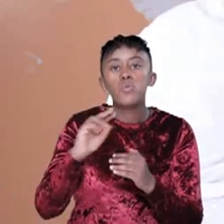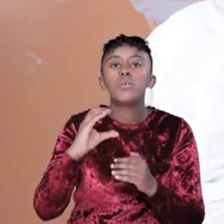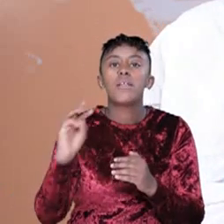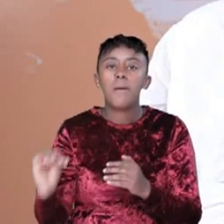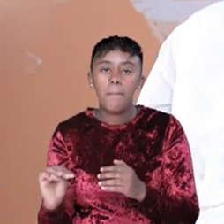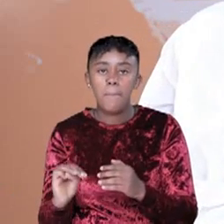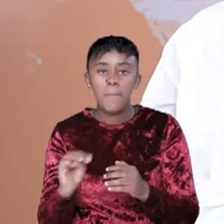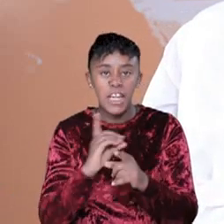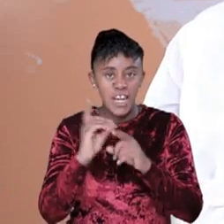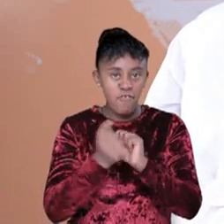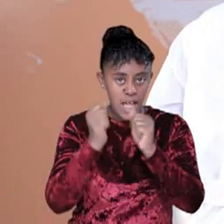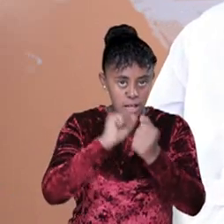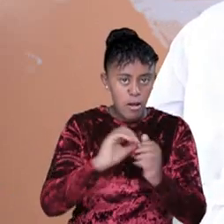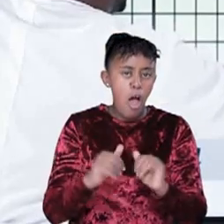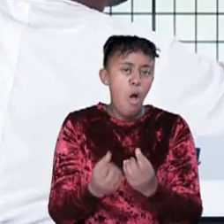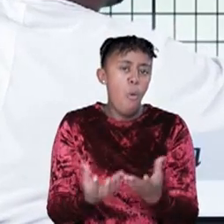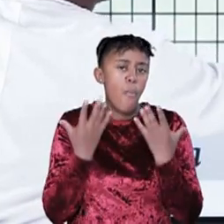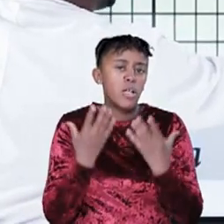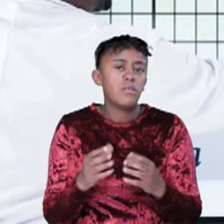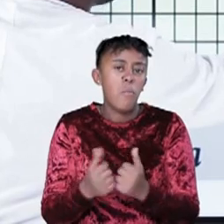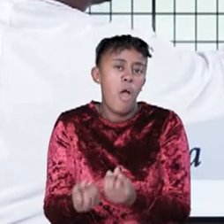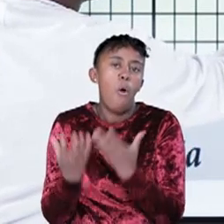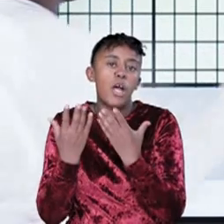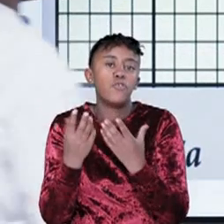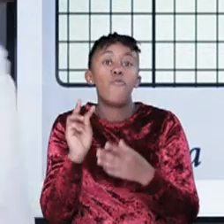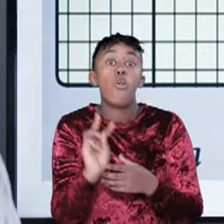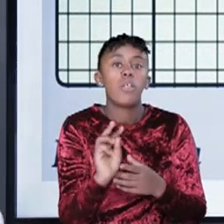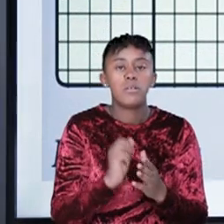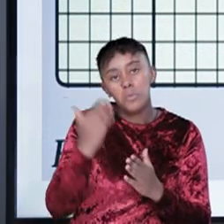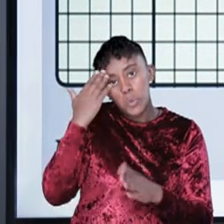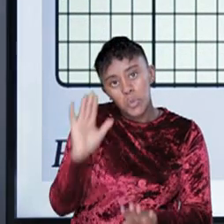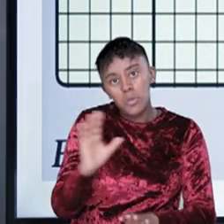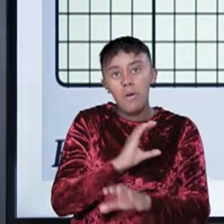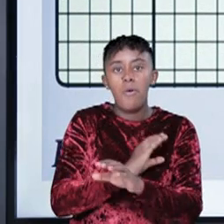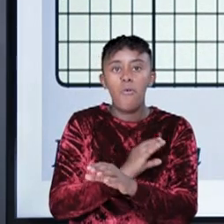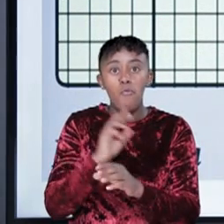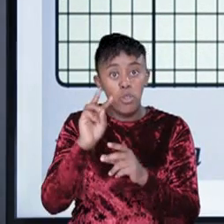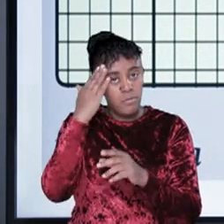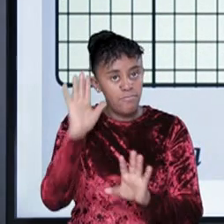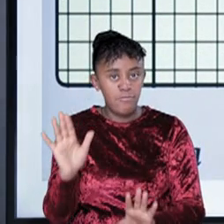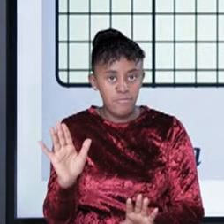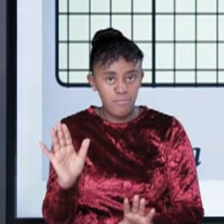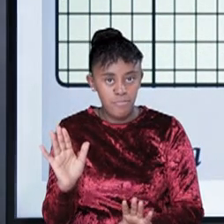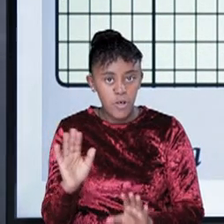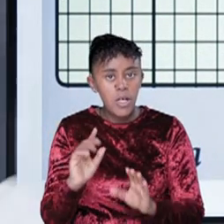2 centimeters deflected, by how much voltage? We don't know the value of the